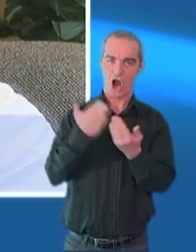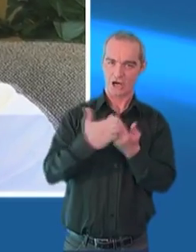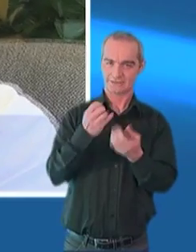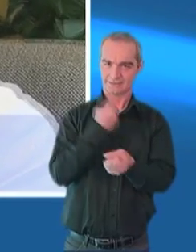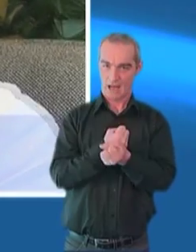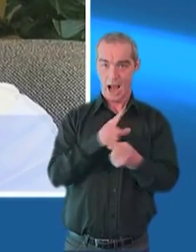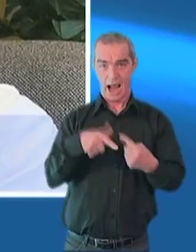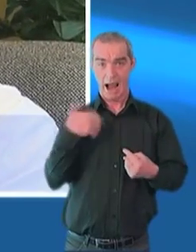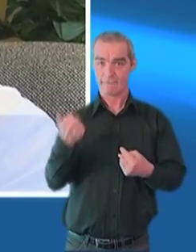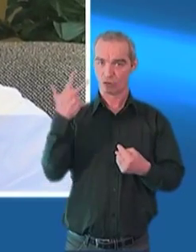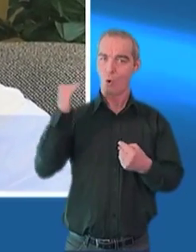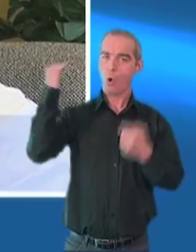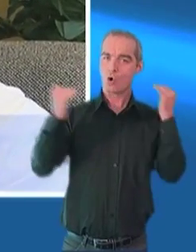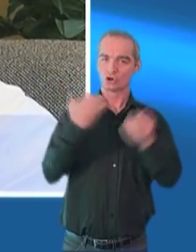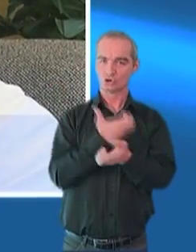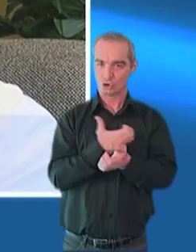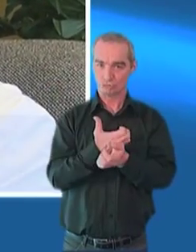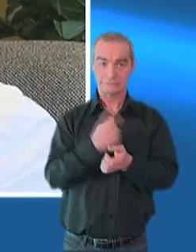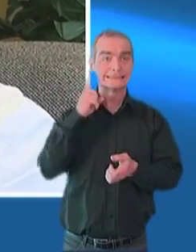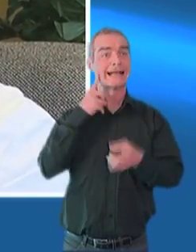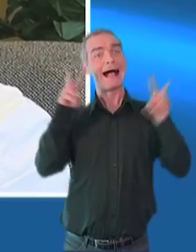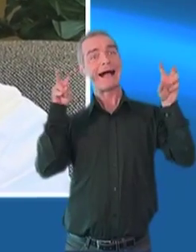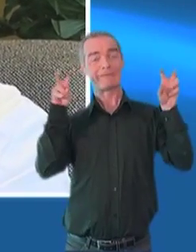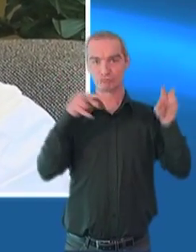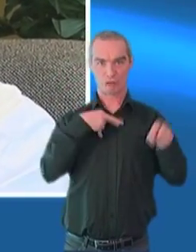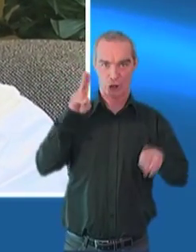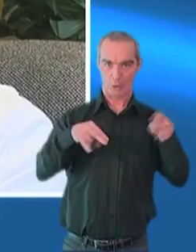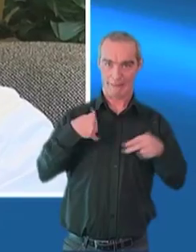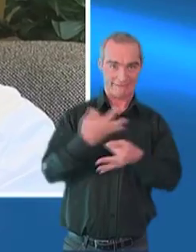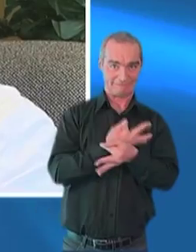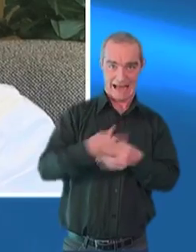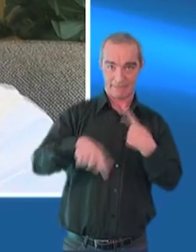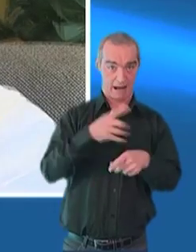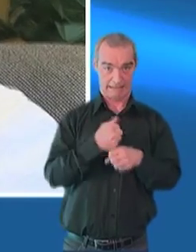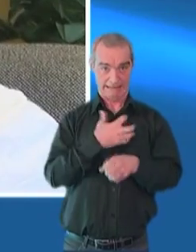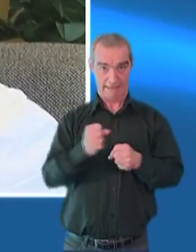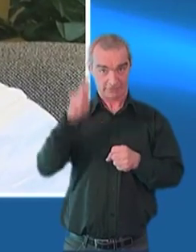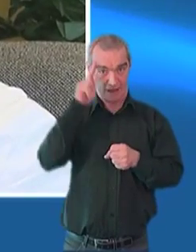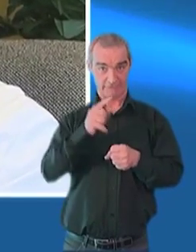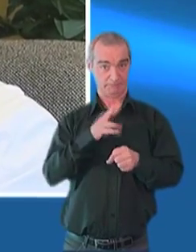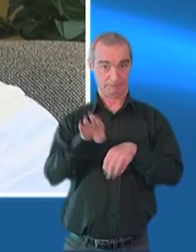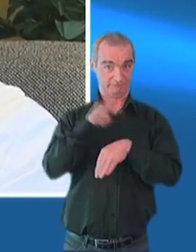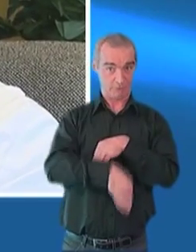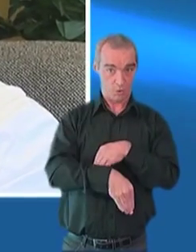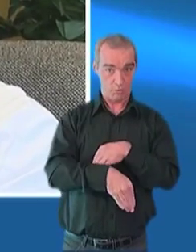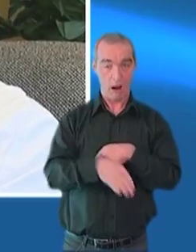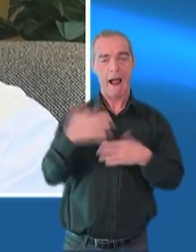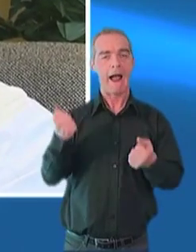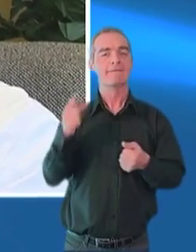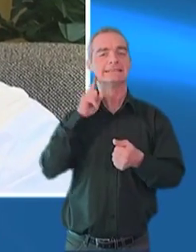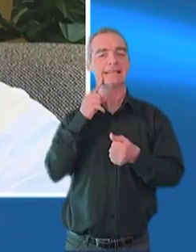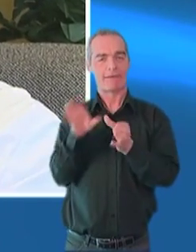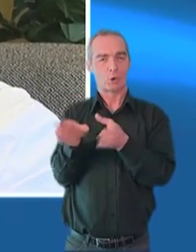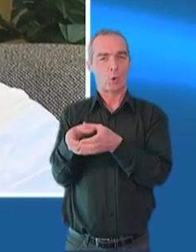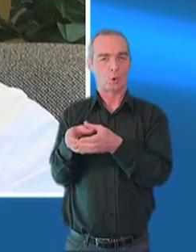kids. Deafness is totally new in our household. It wasn't something I'd ever come across before. There was a hearing unit within a